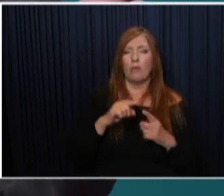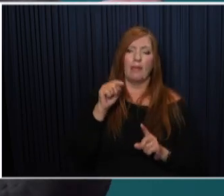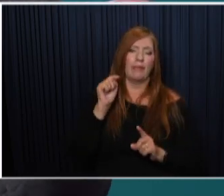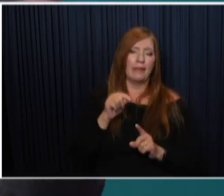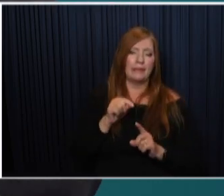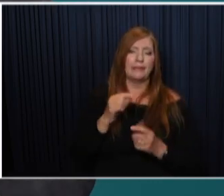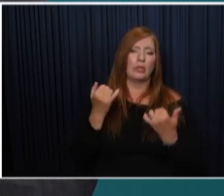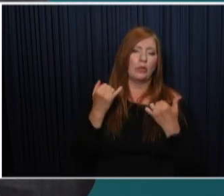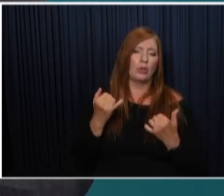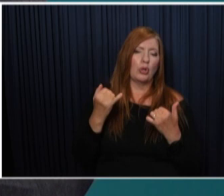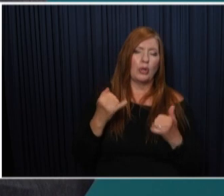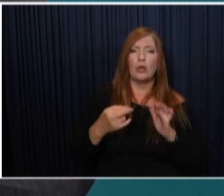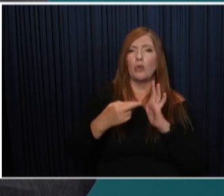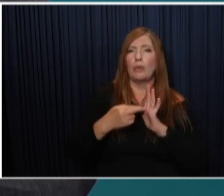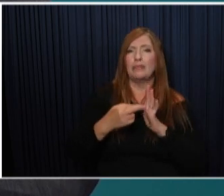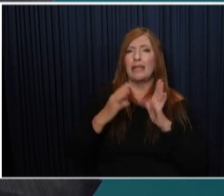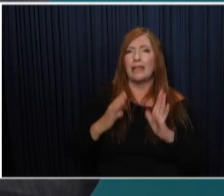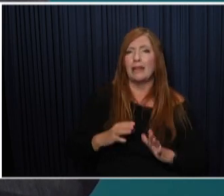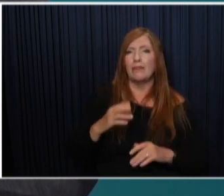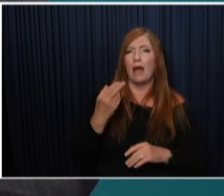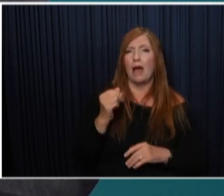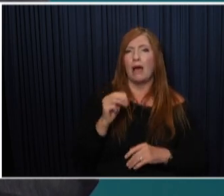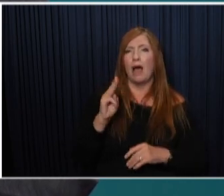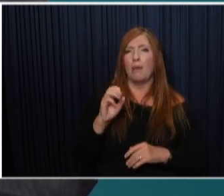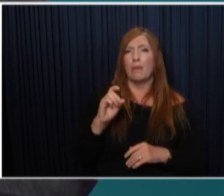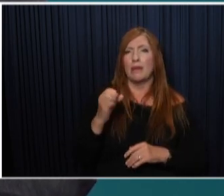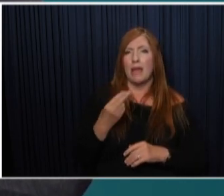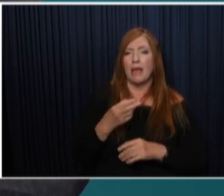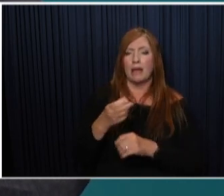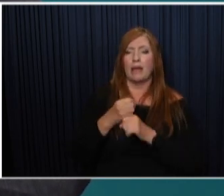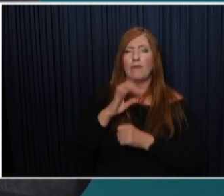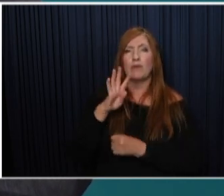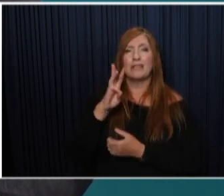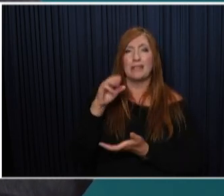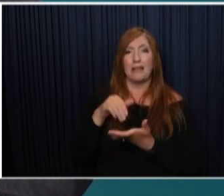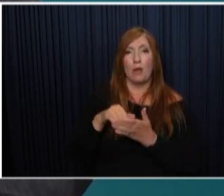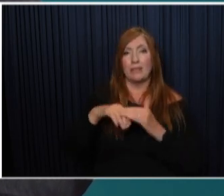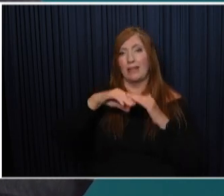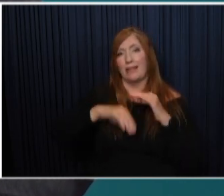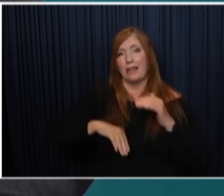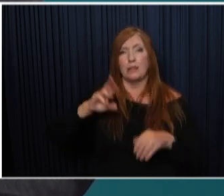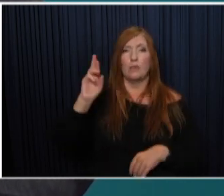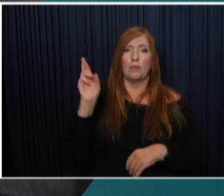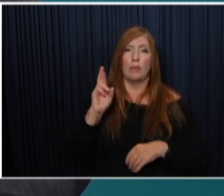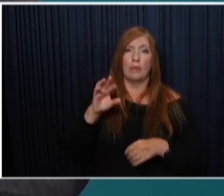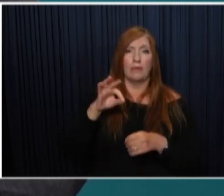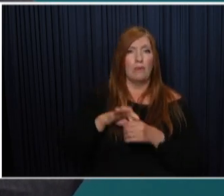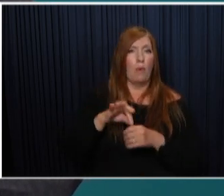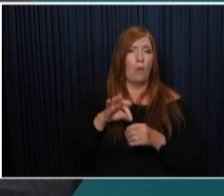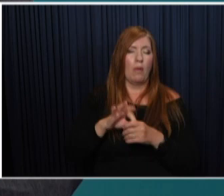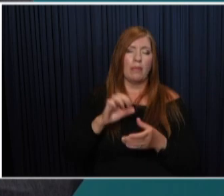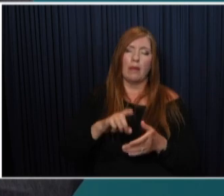the current representative, Hamadeh, received 46,000 less Republican votes. It